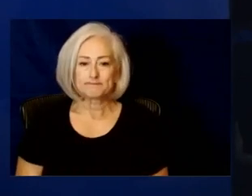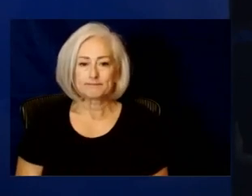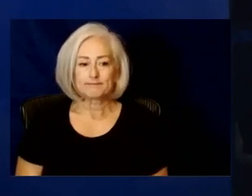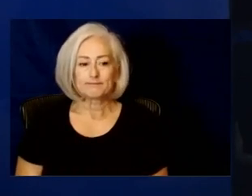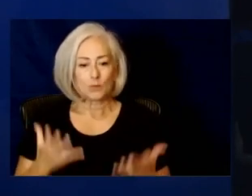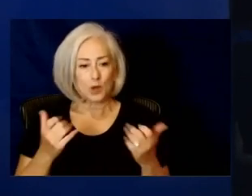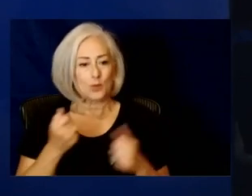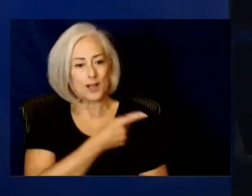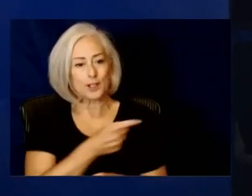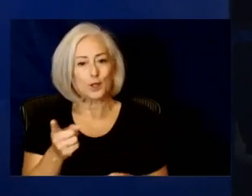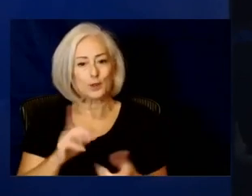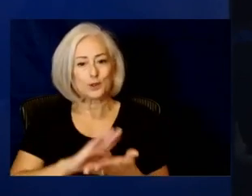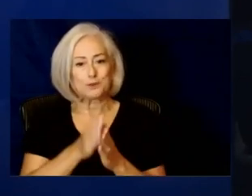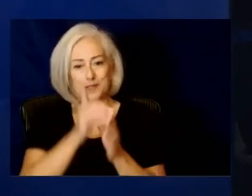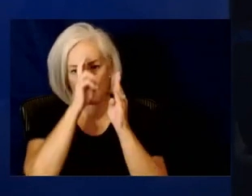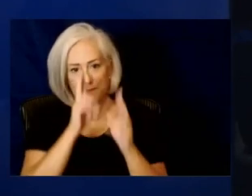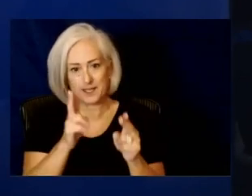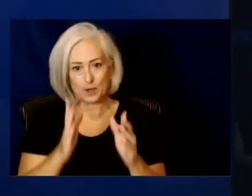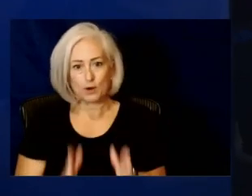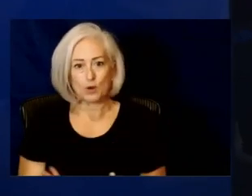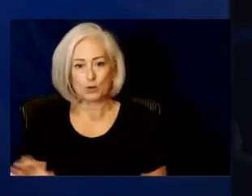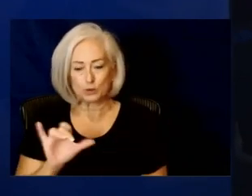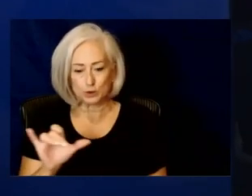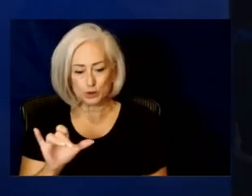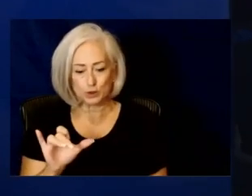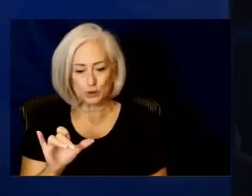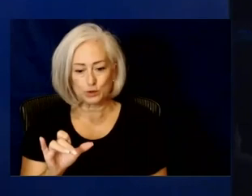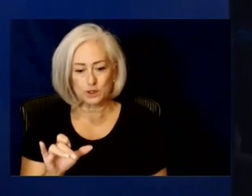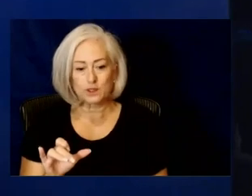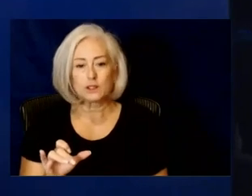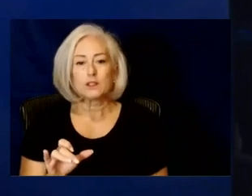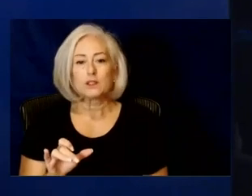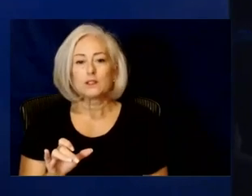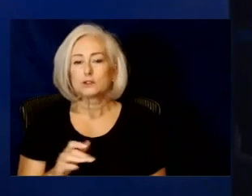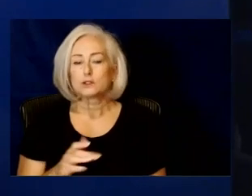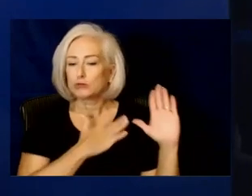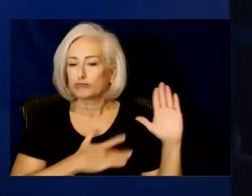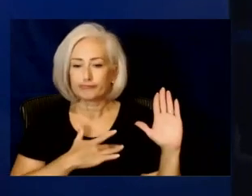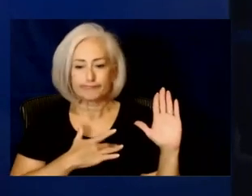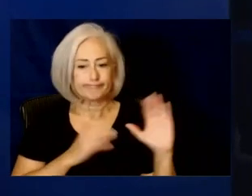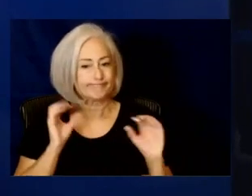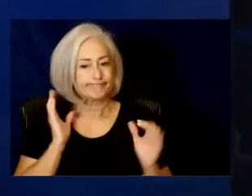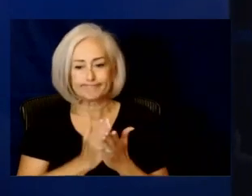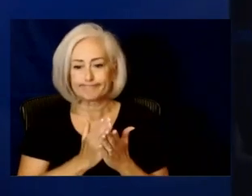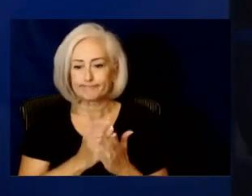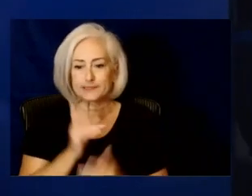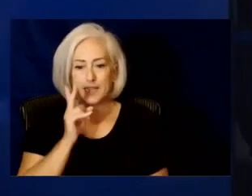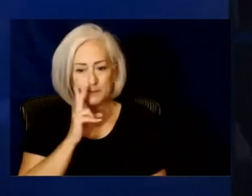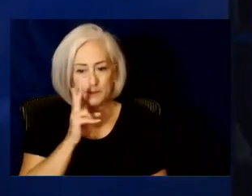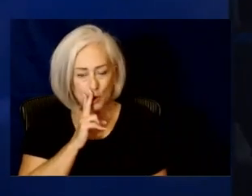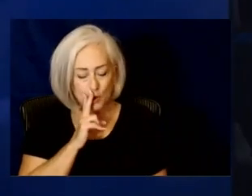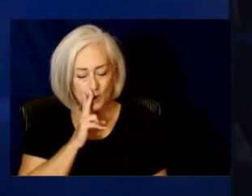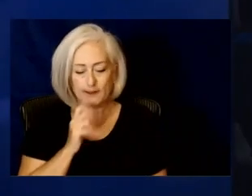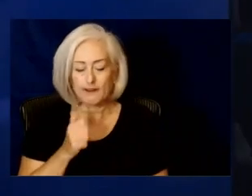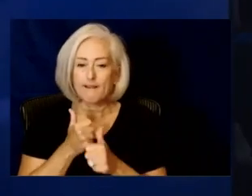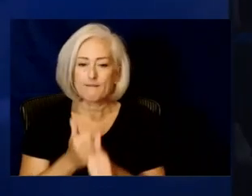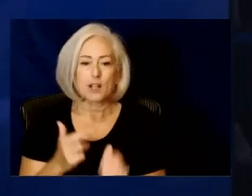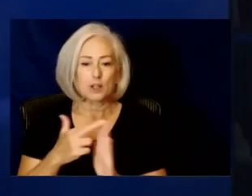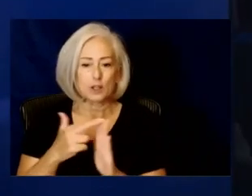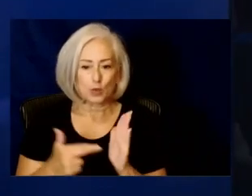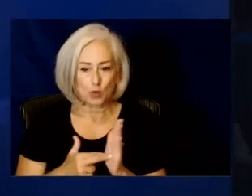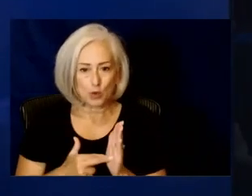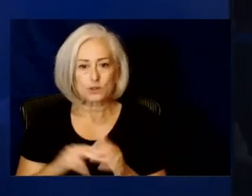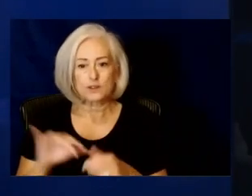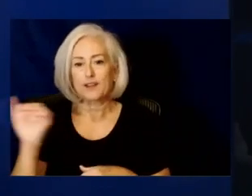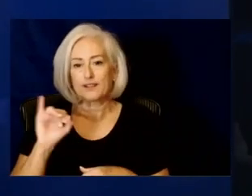be a hero. Whether it's be to give a testament about not smoking, following the rules of infection prevention and control, trying to keep our communities